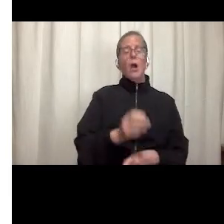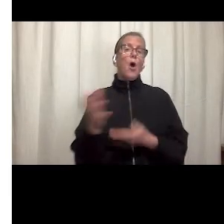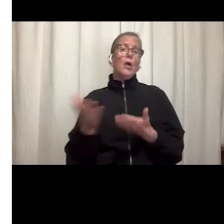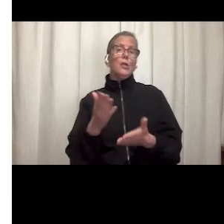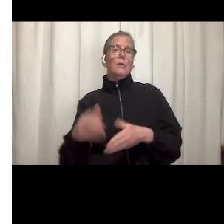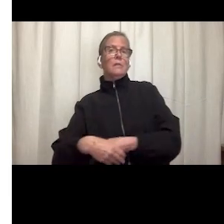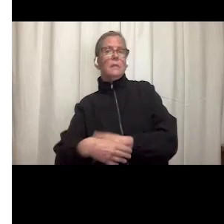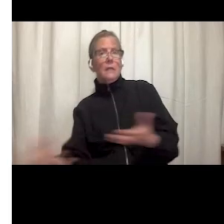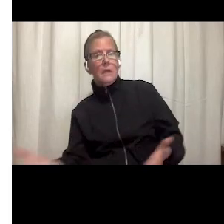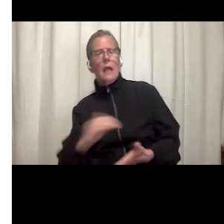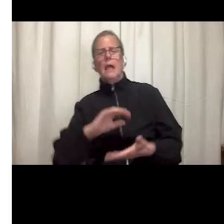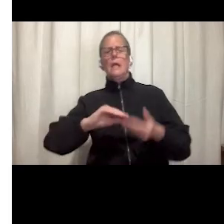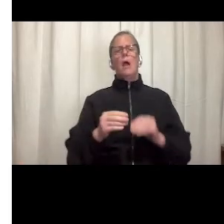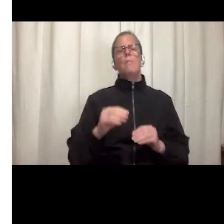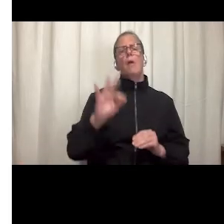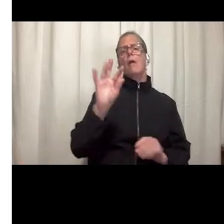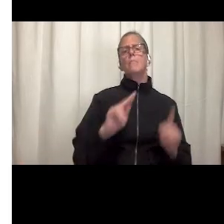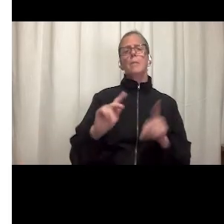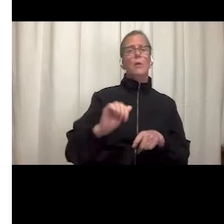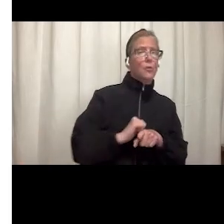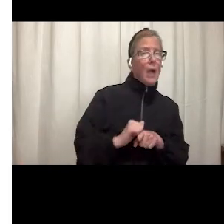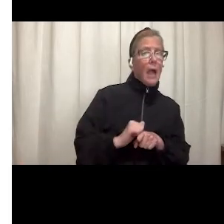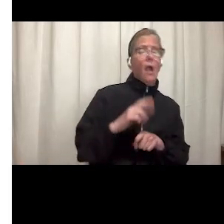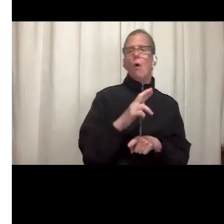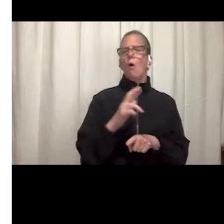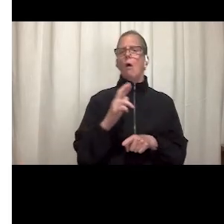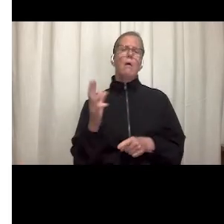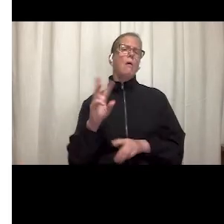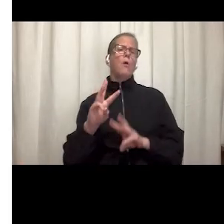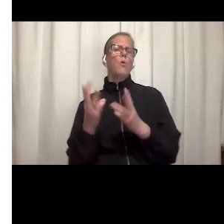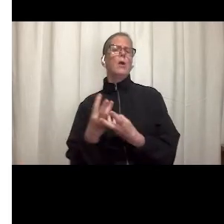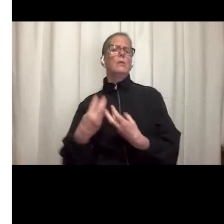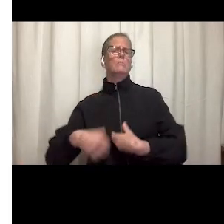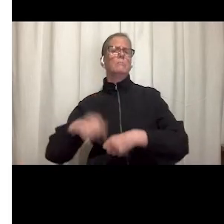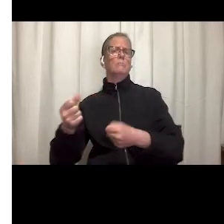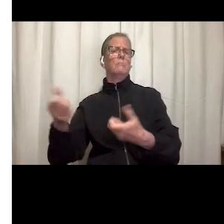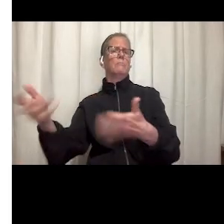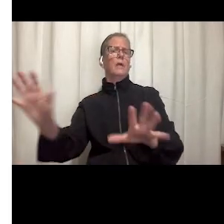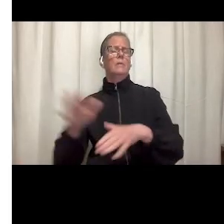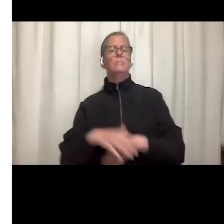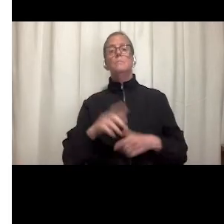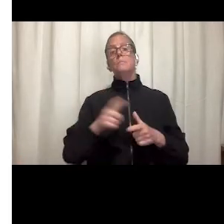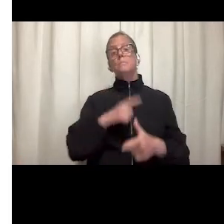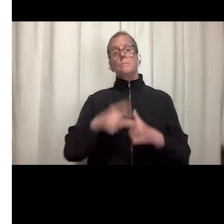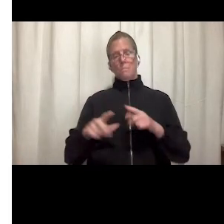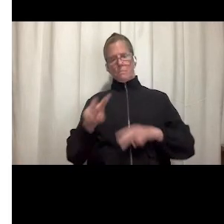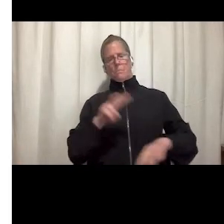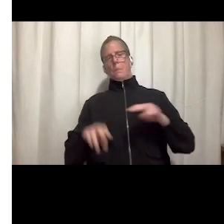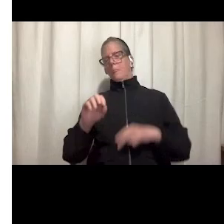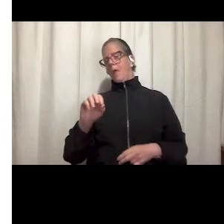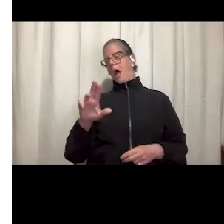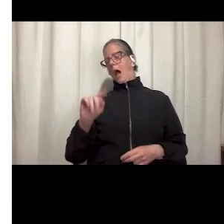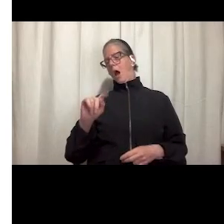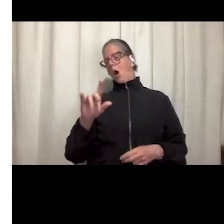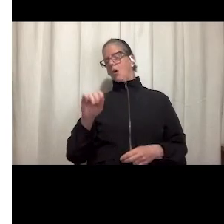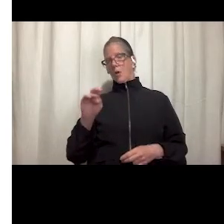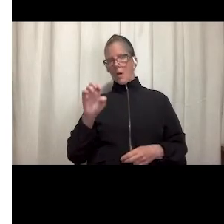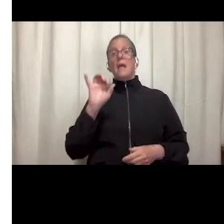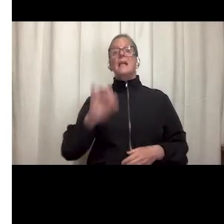held. From there, we look at outcomes, and these are the benefits or changes that occur